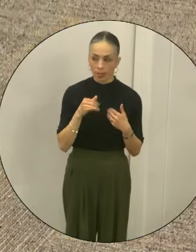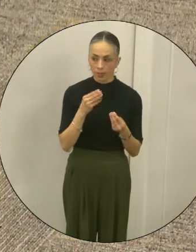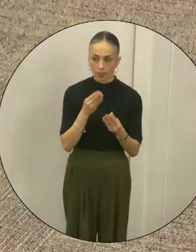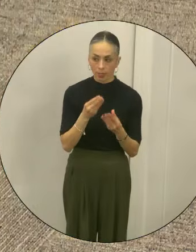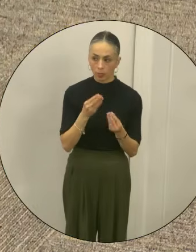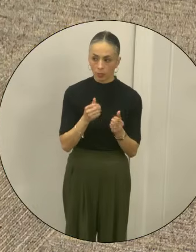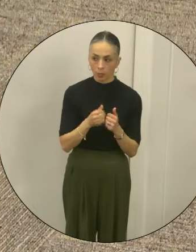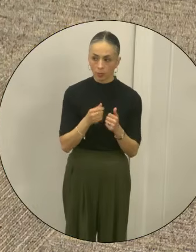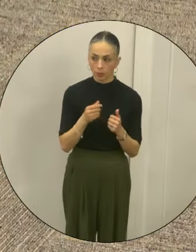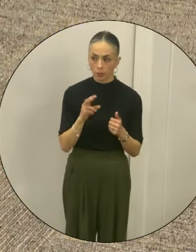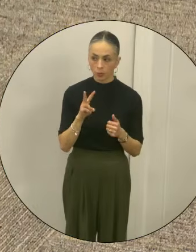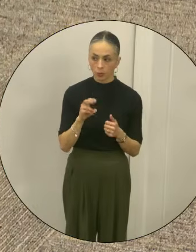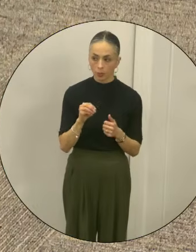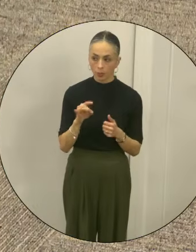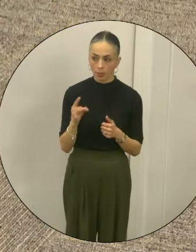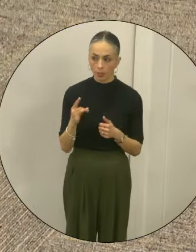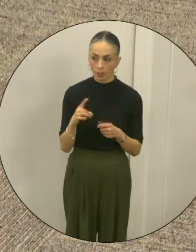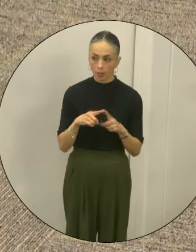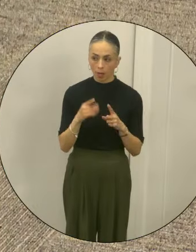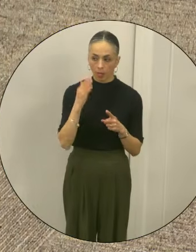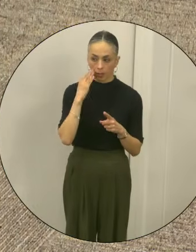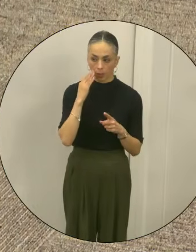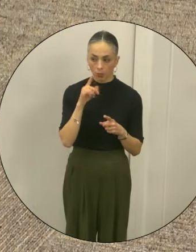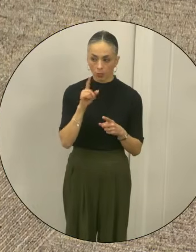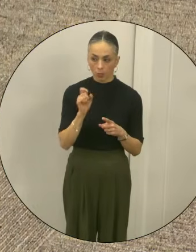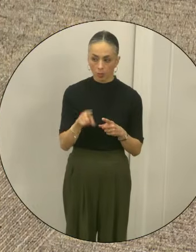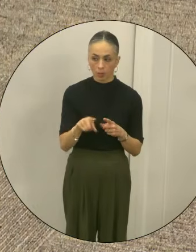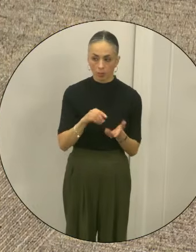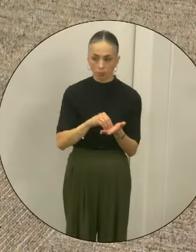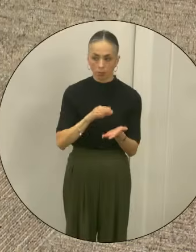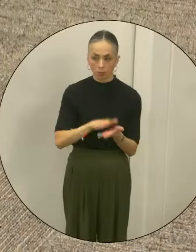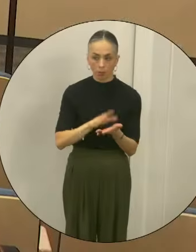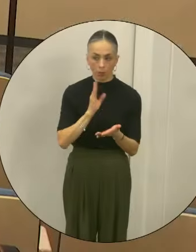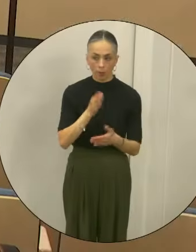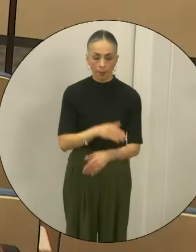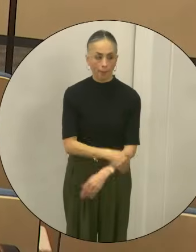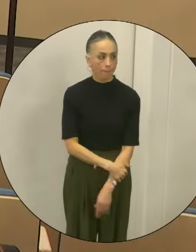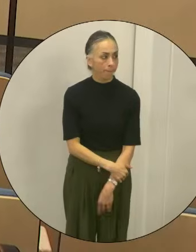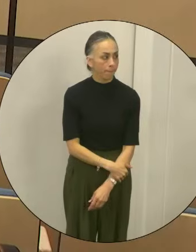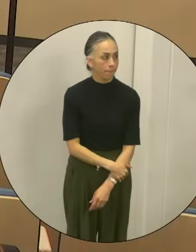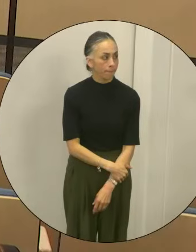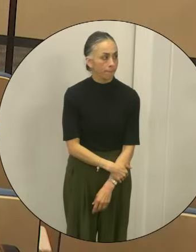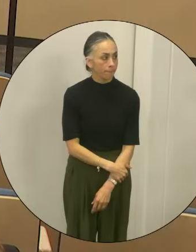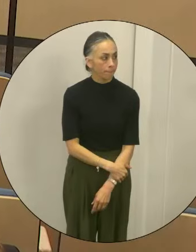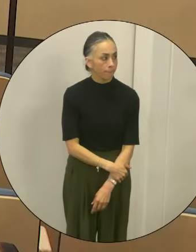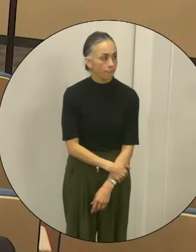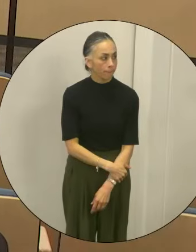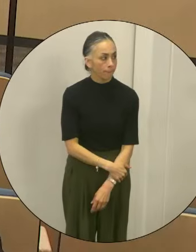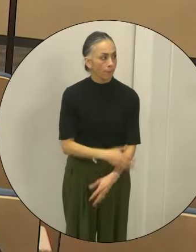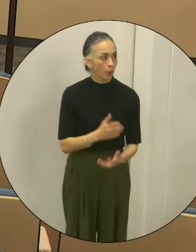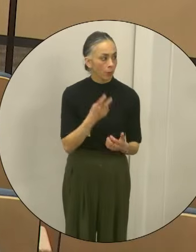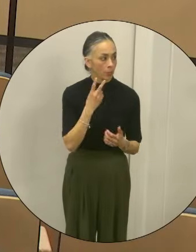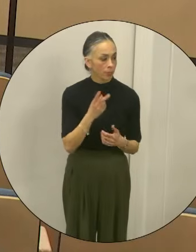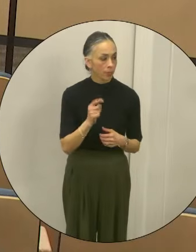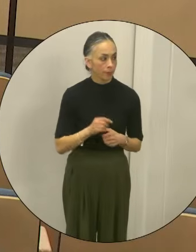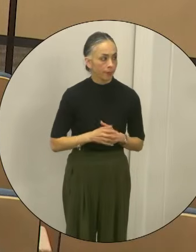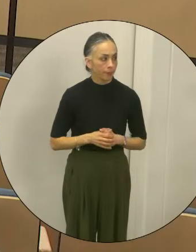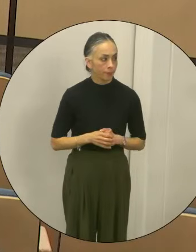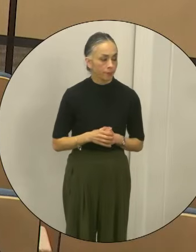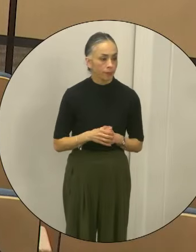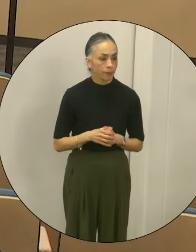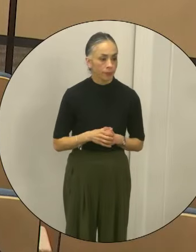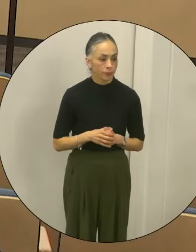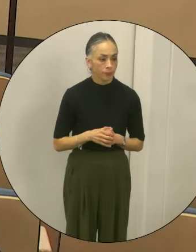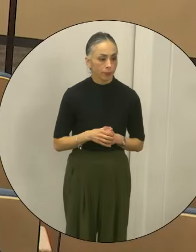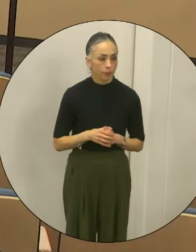me from 2018, but I do note the question, and I can work on that. I would like to see it, I think. Well, Okay. thank you. And